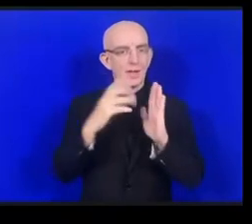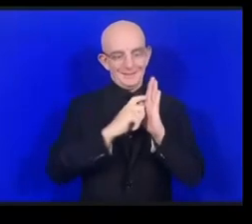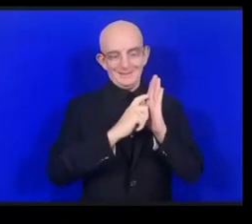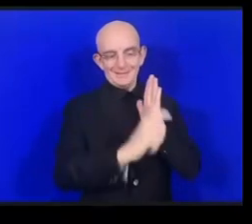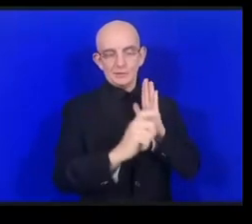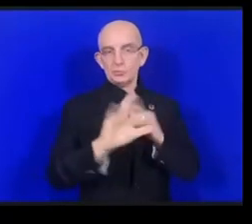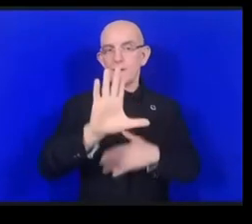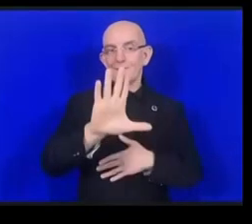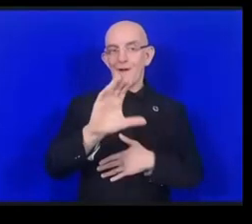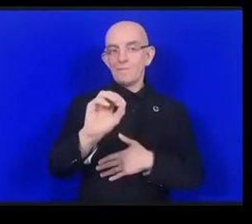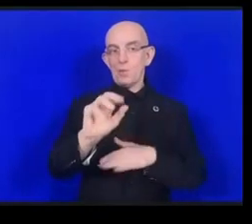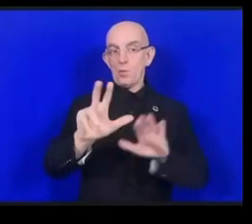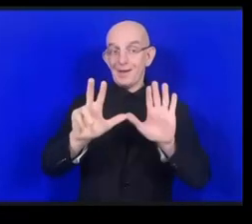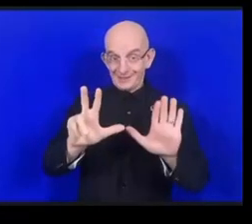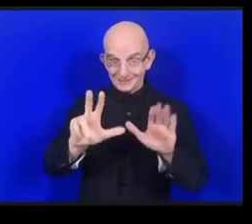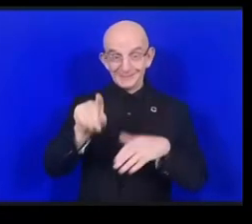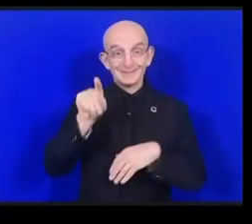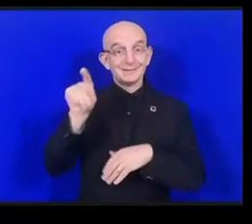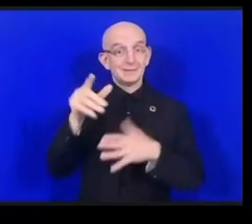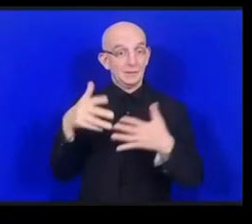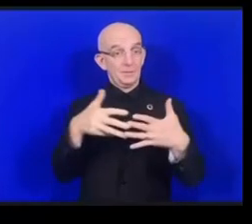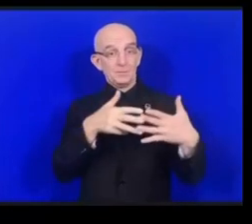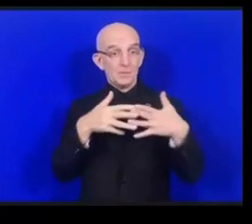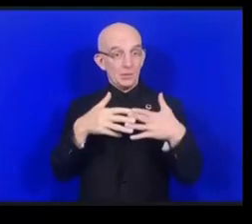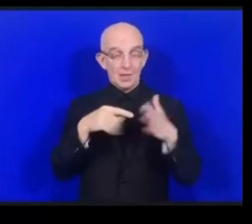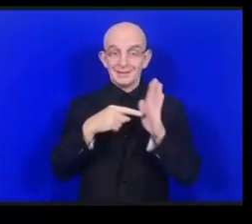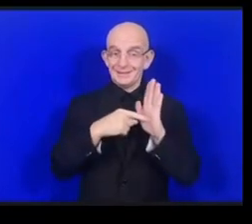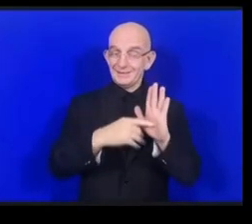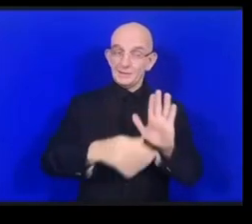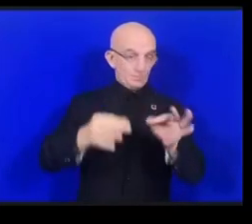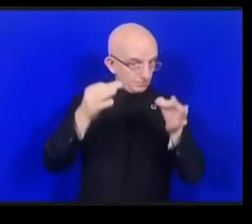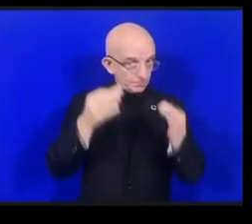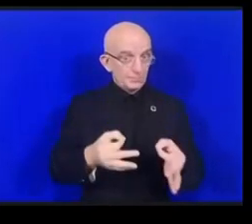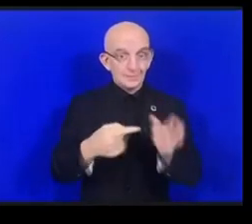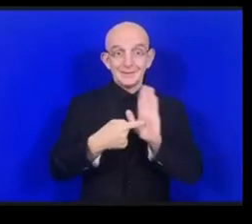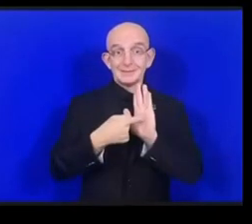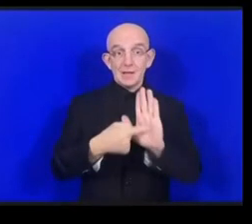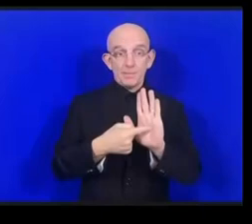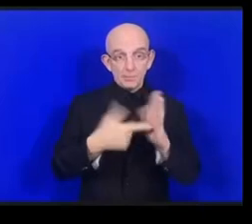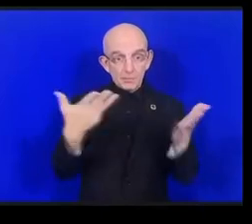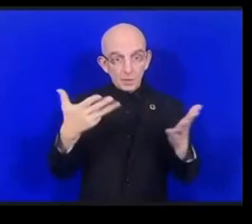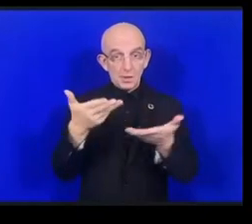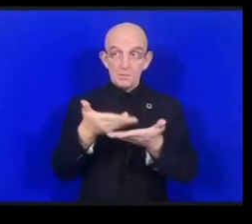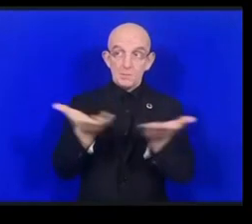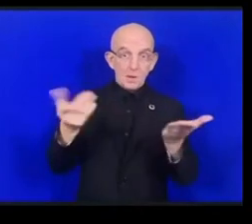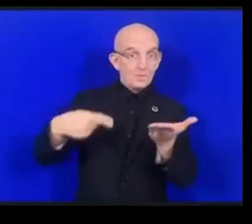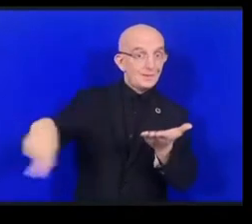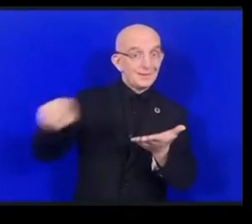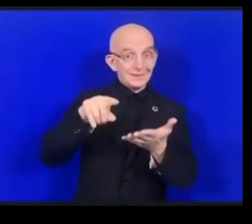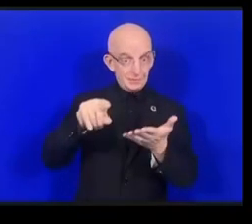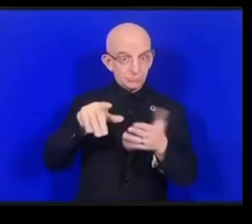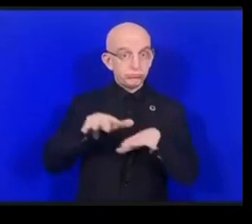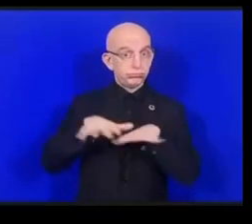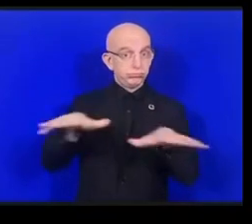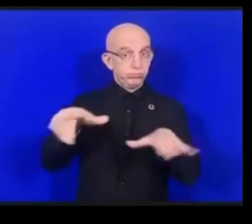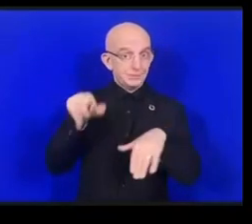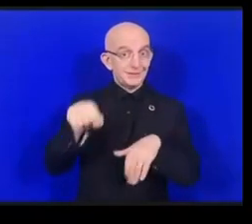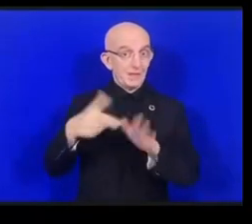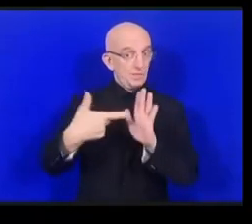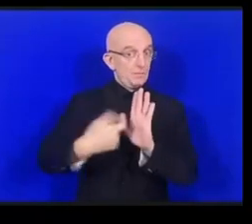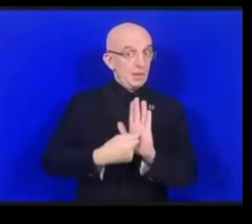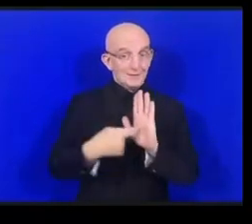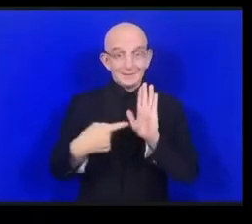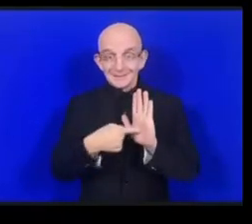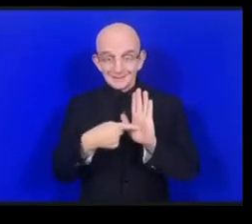uh had or the standard had an impact on public procurement so probably Marcus should go in contact with Muhammad to learn